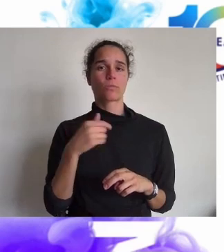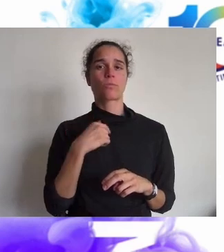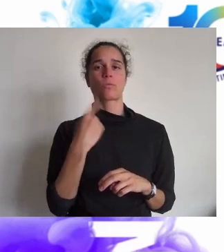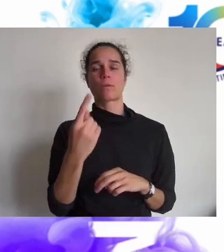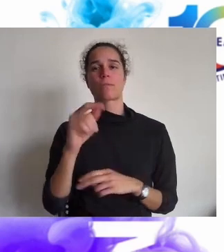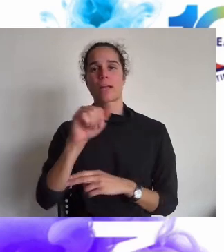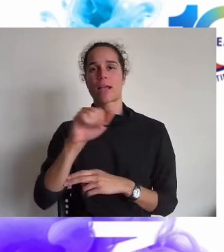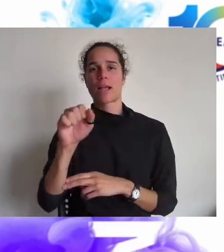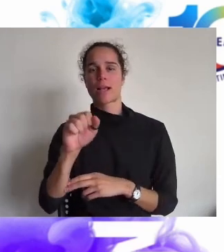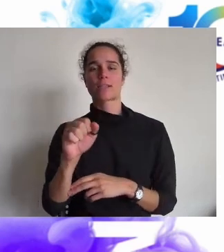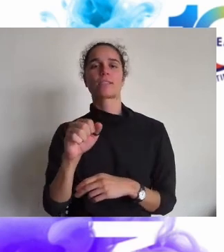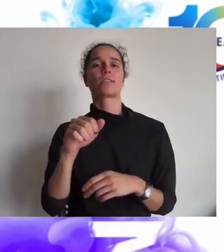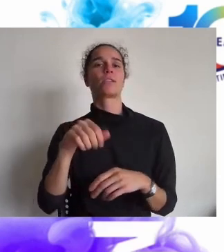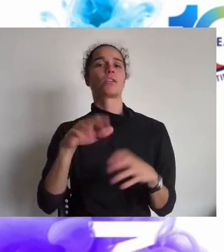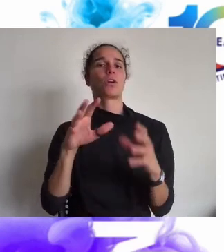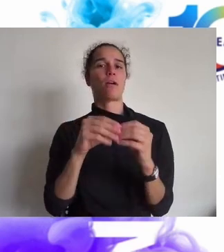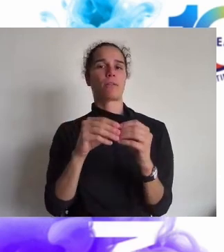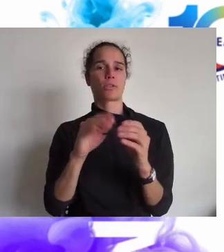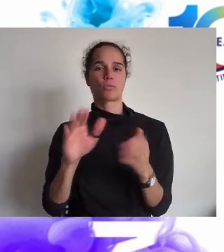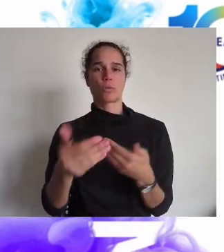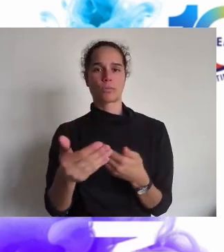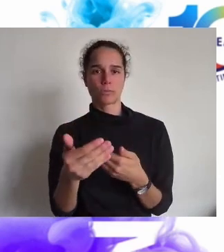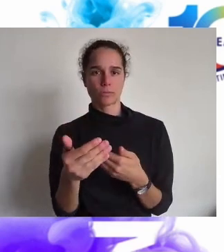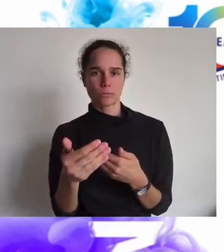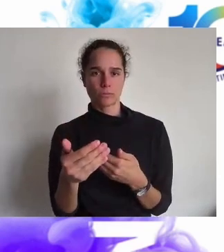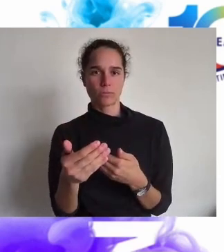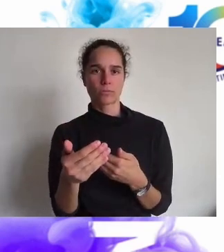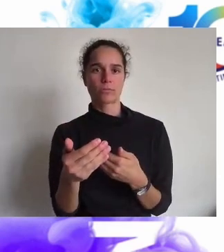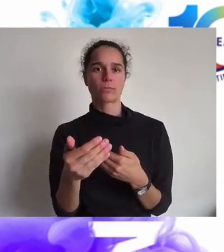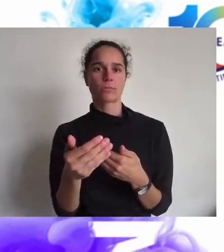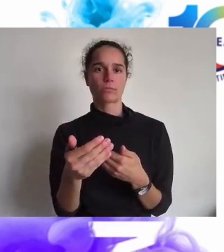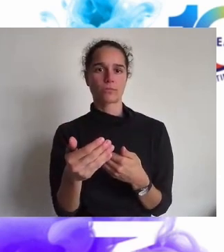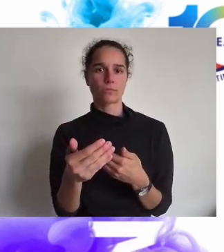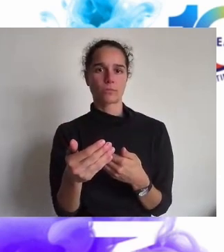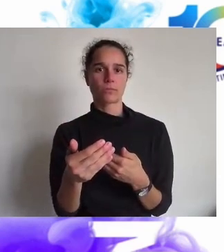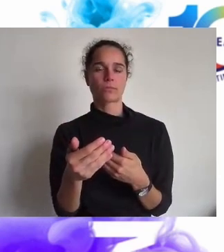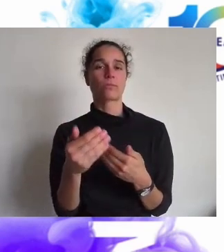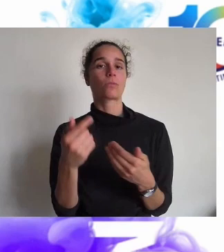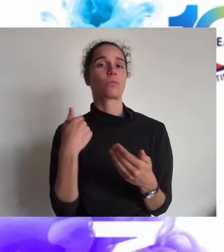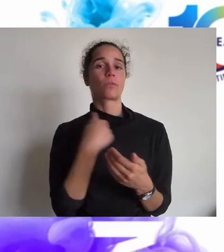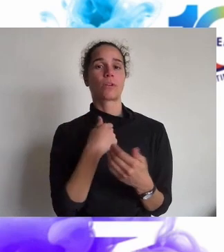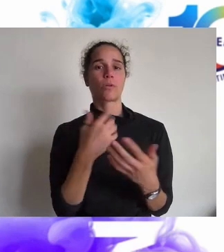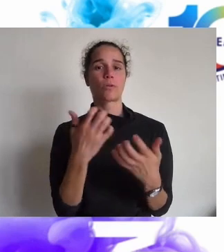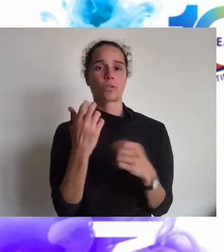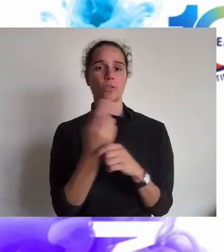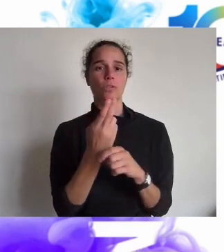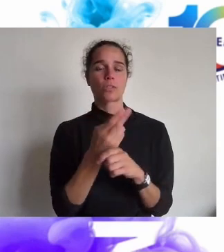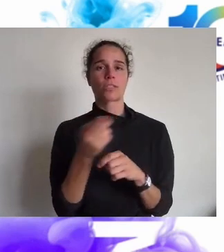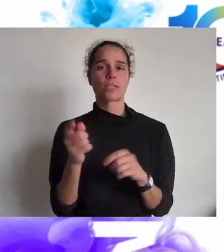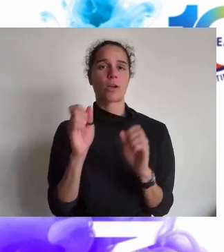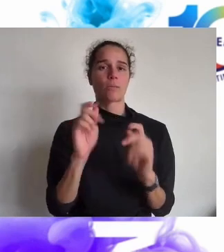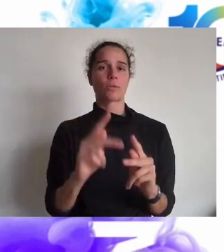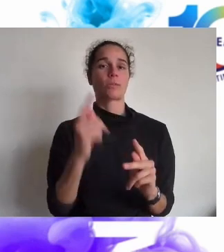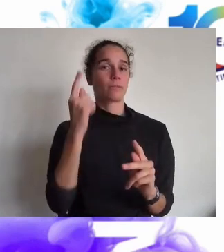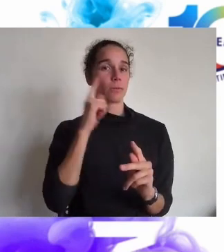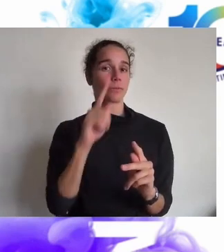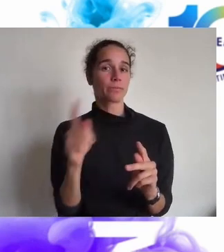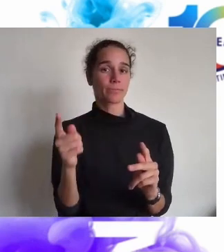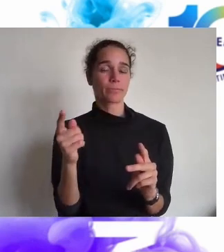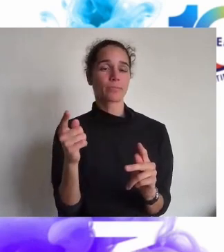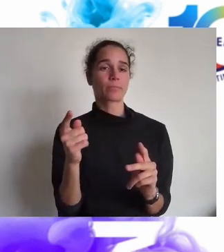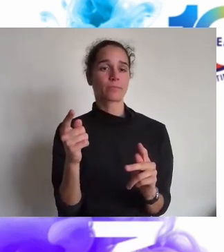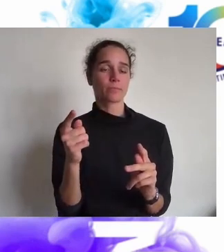rooms. And we want to use this opportunity to teach and